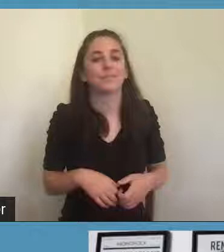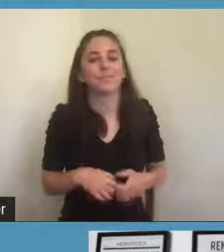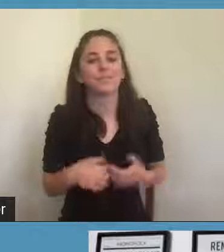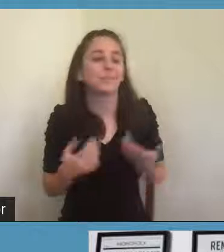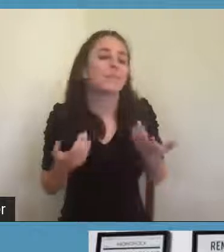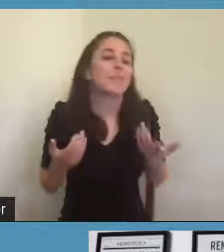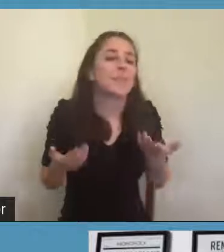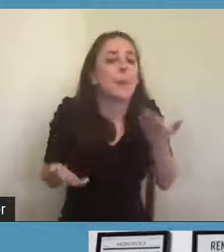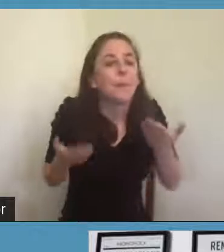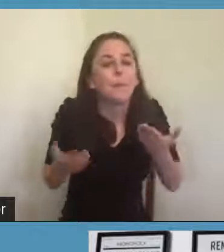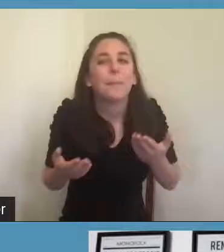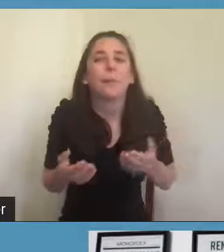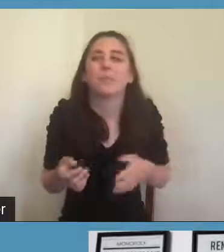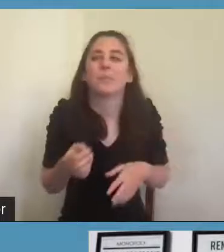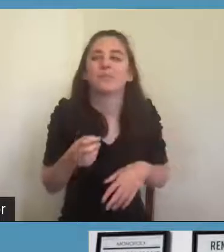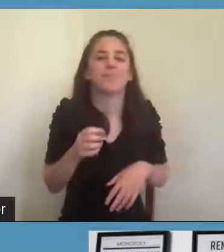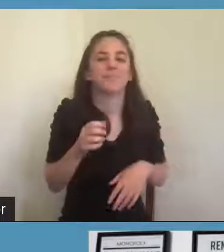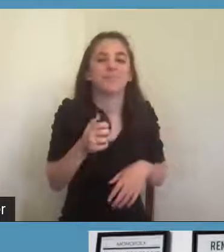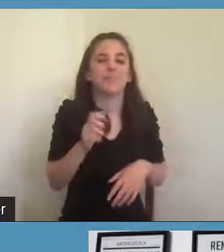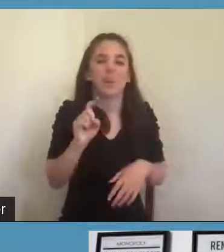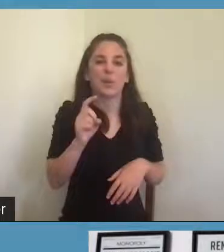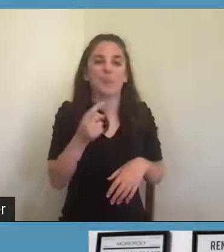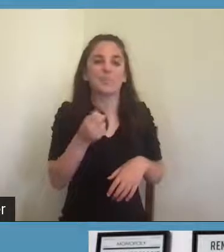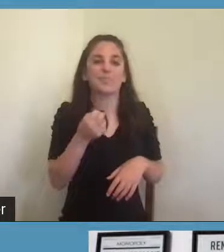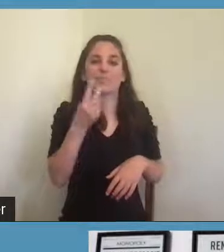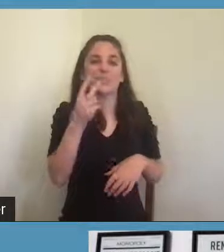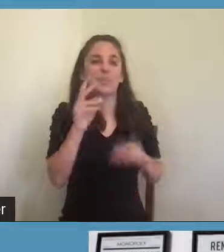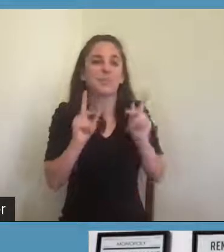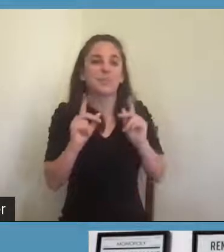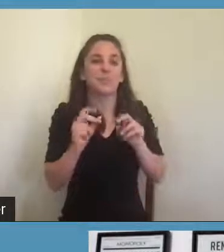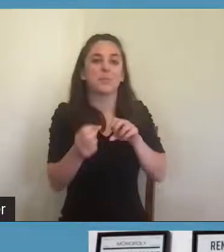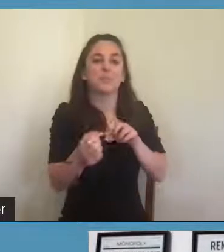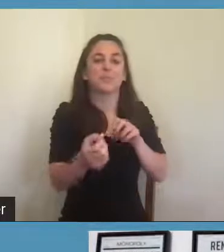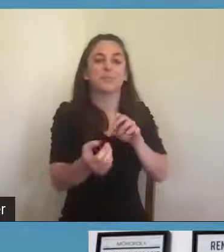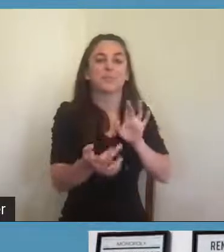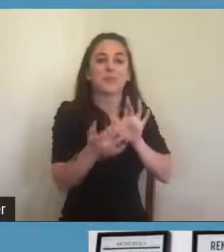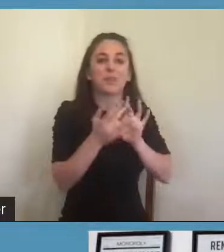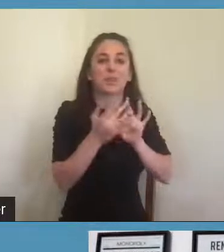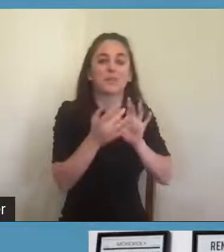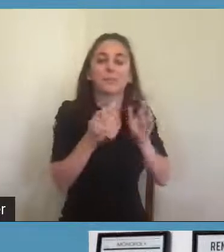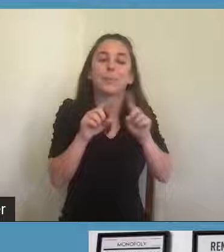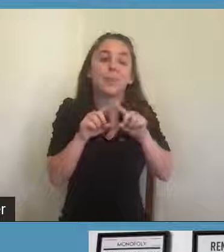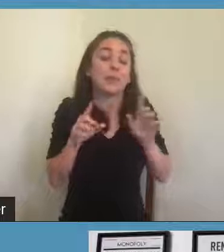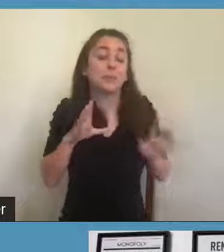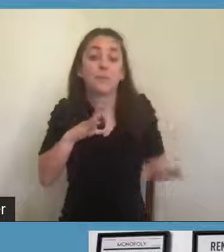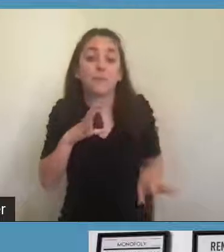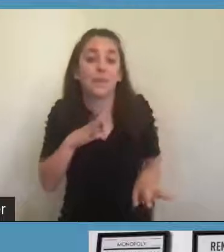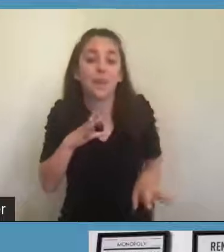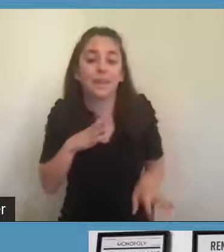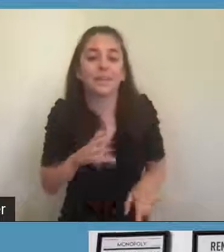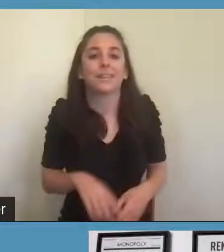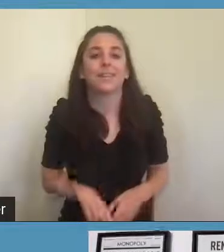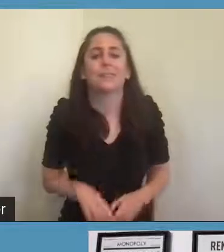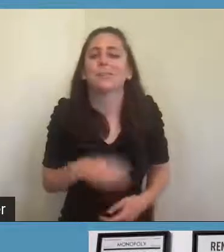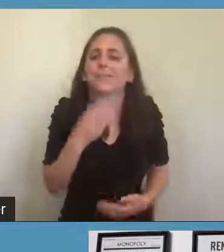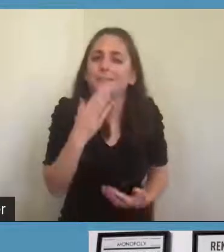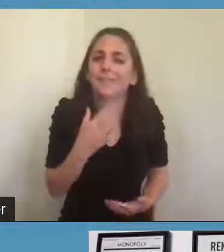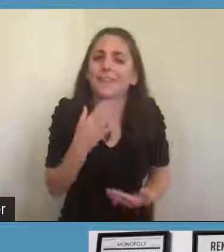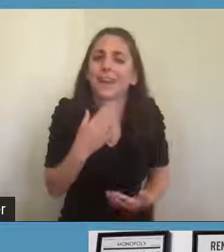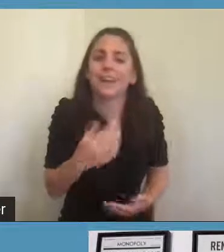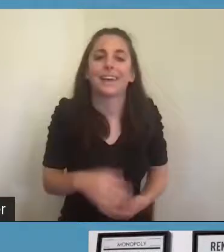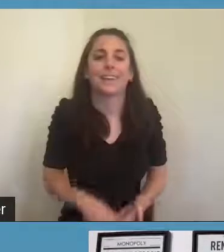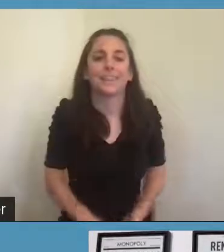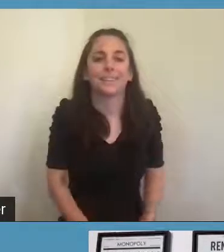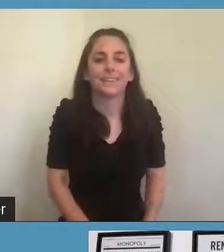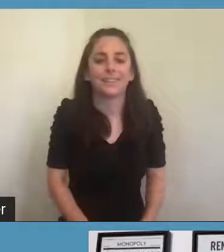okay. I will chat with 2 of you. That's great. Well, thank you, Elena. It's really